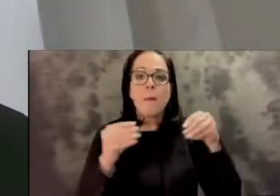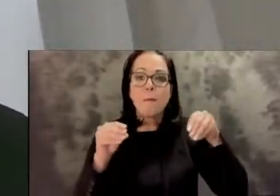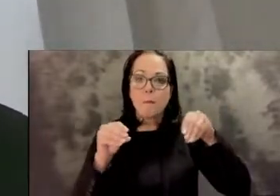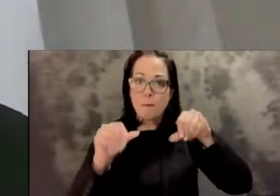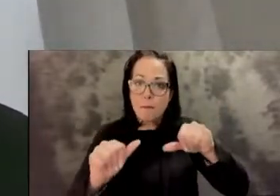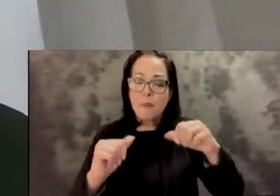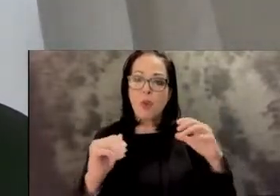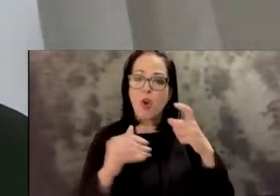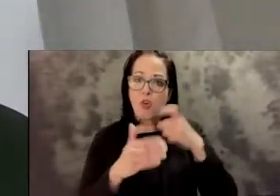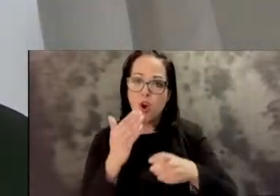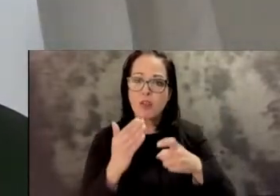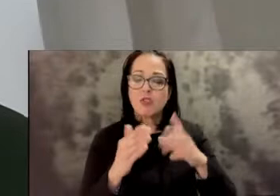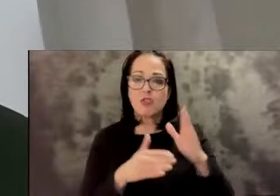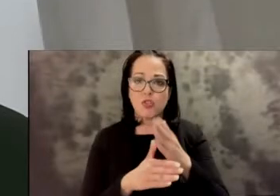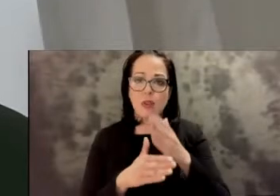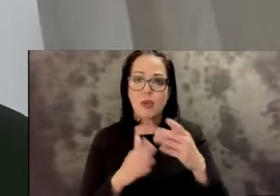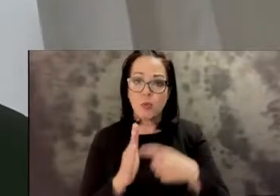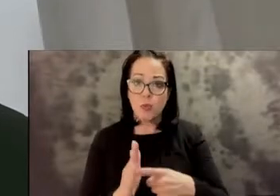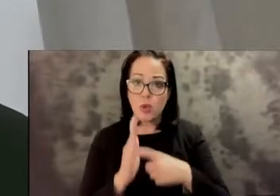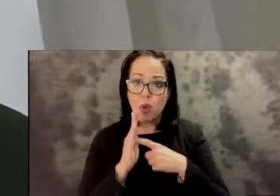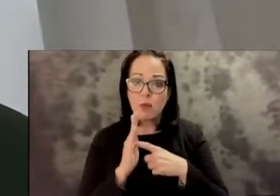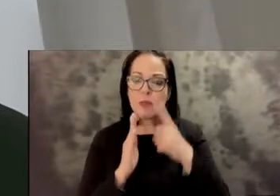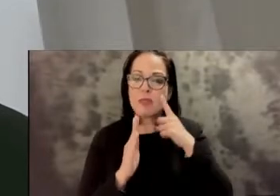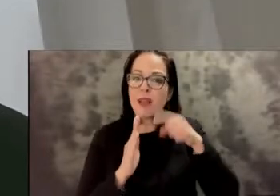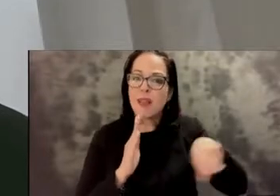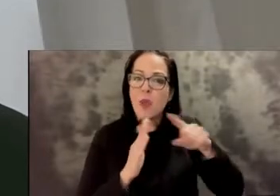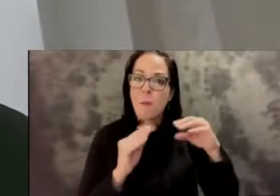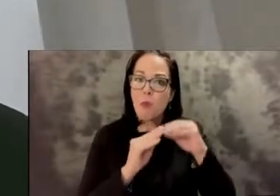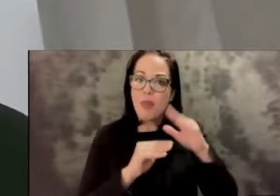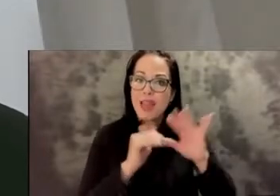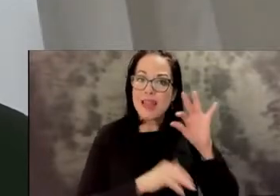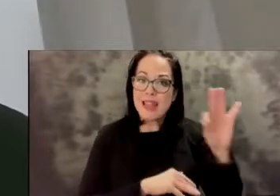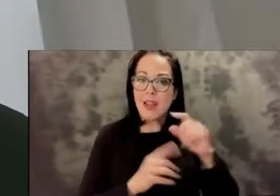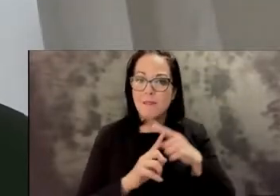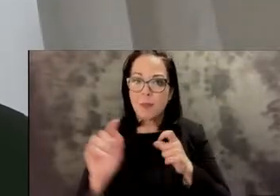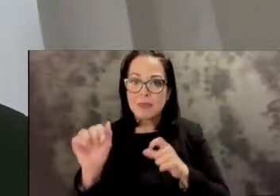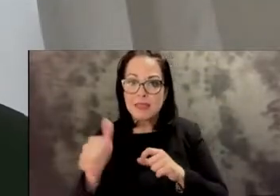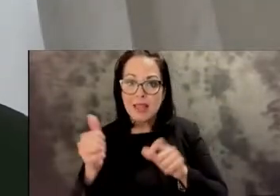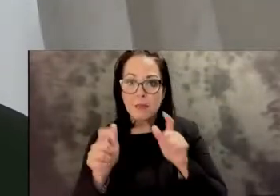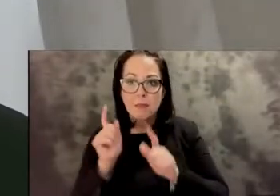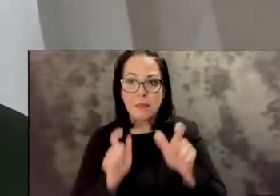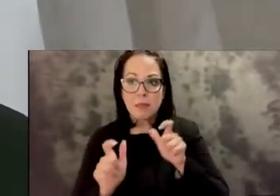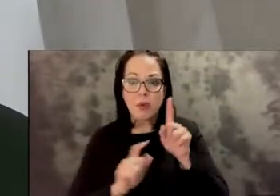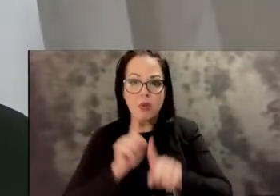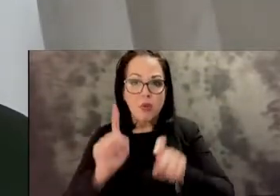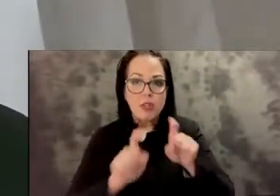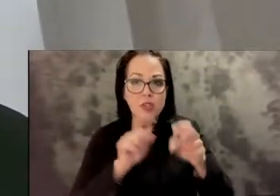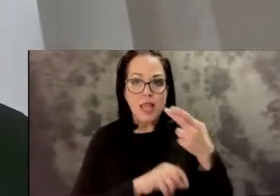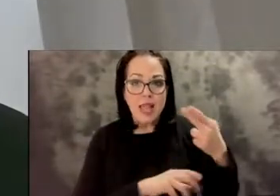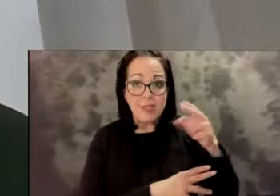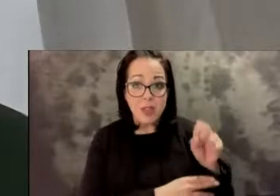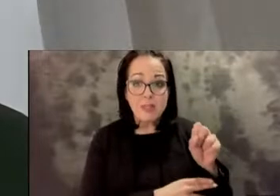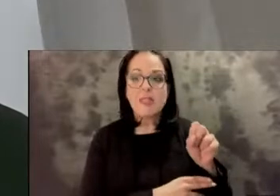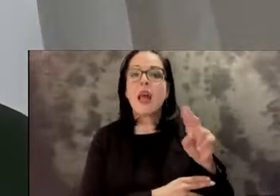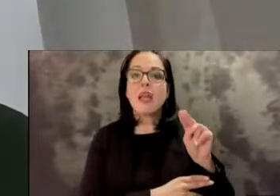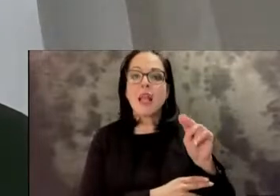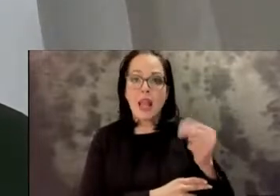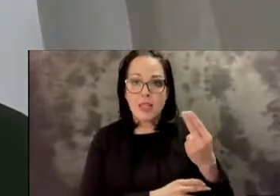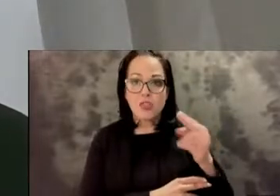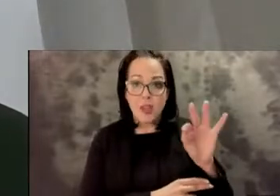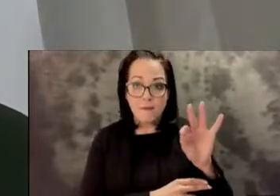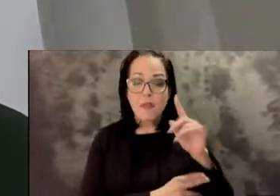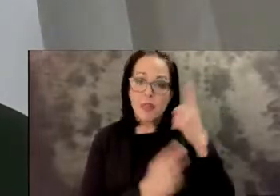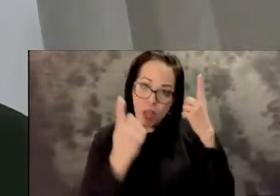requirements. More than 9 out of 10 patients and caregivers surveyed by NHF agreed that the federal government